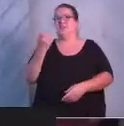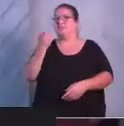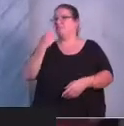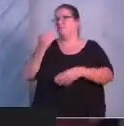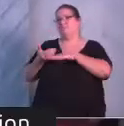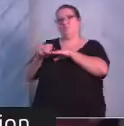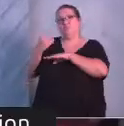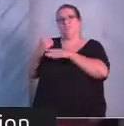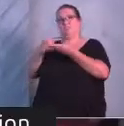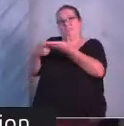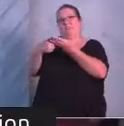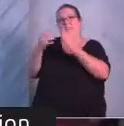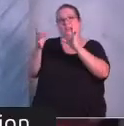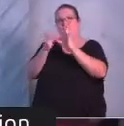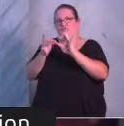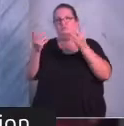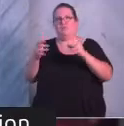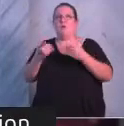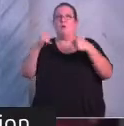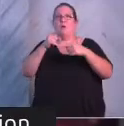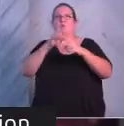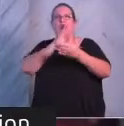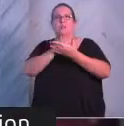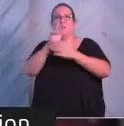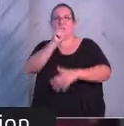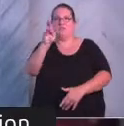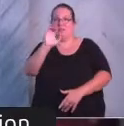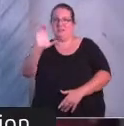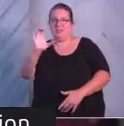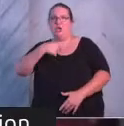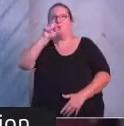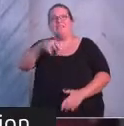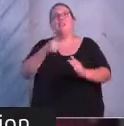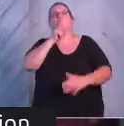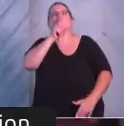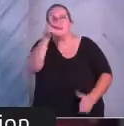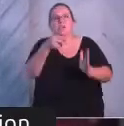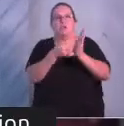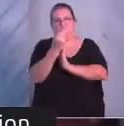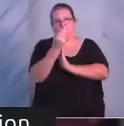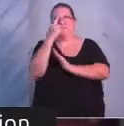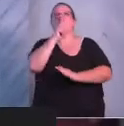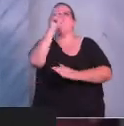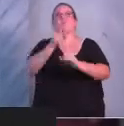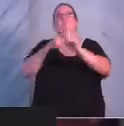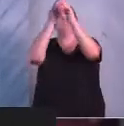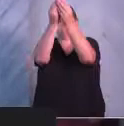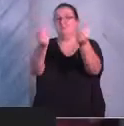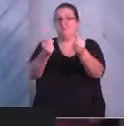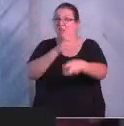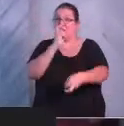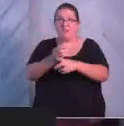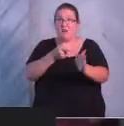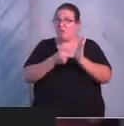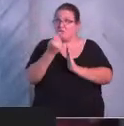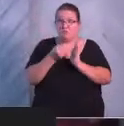truth and reconciliation with the Indigenous, what we need is the real truth for real reconciliation. And the real hard truth is that the government